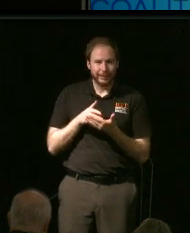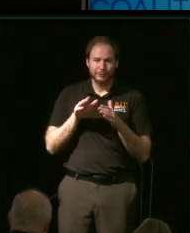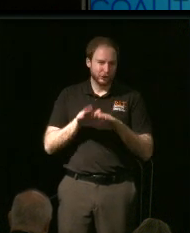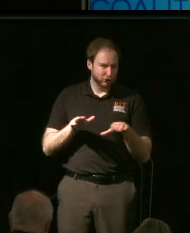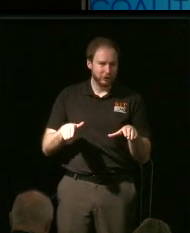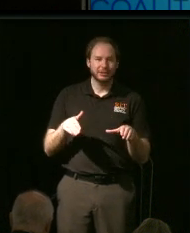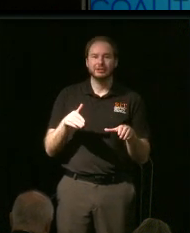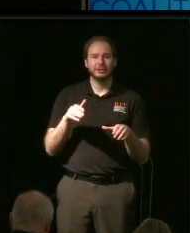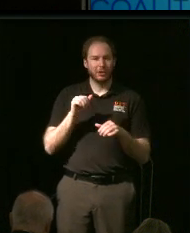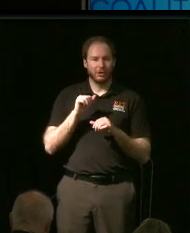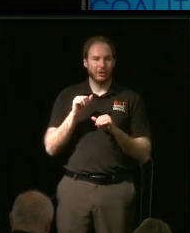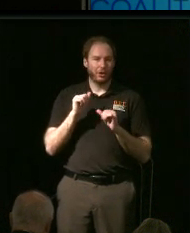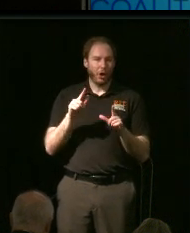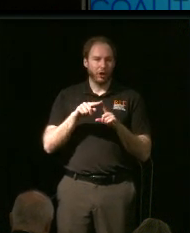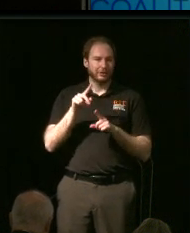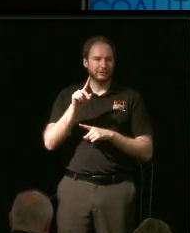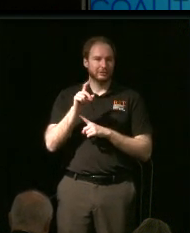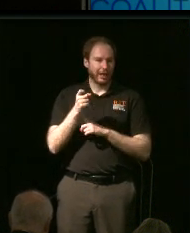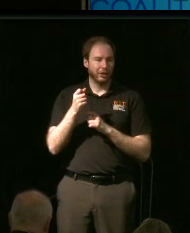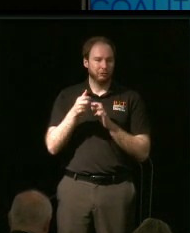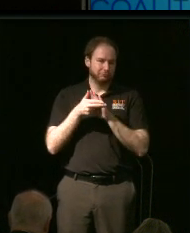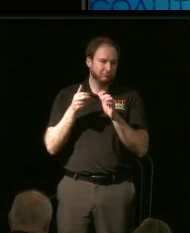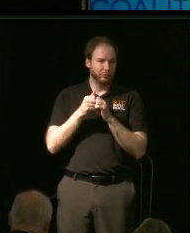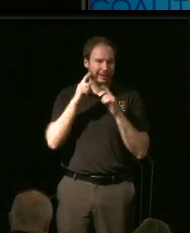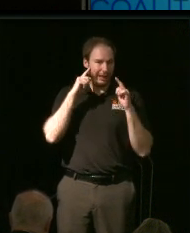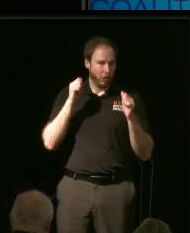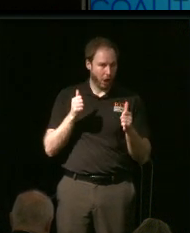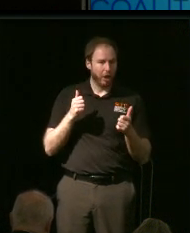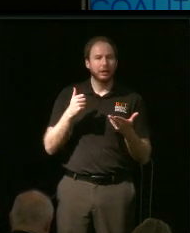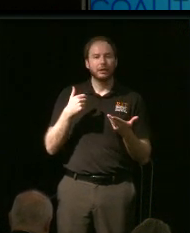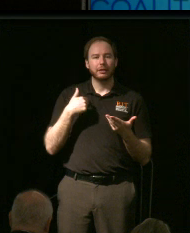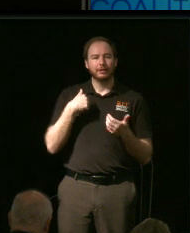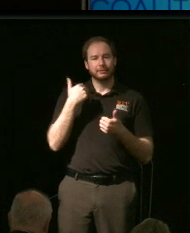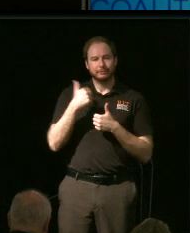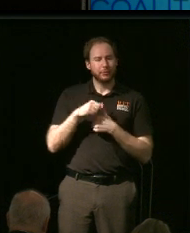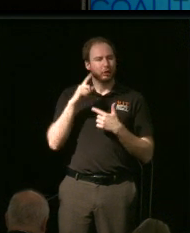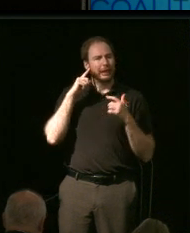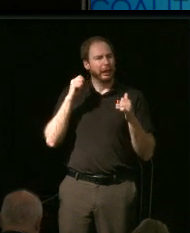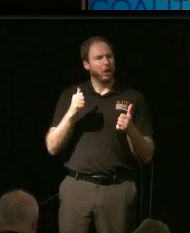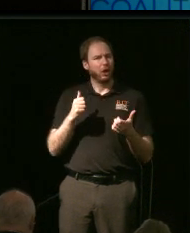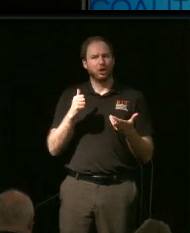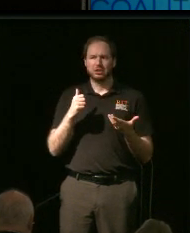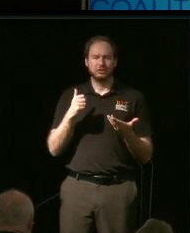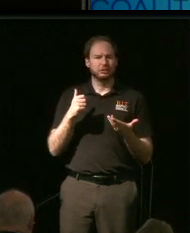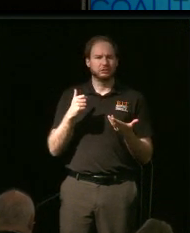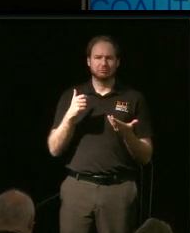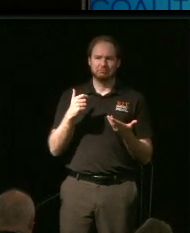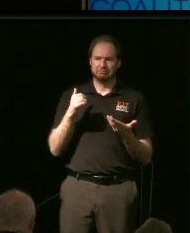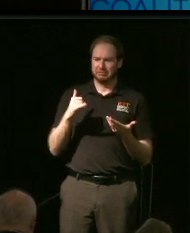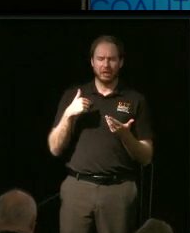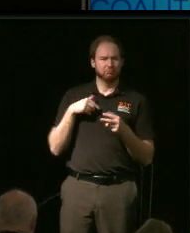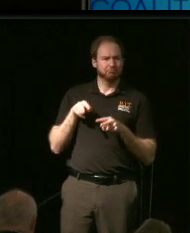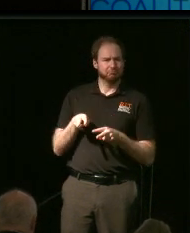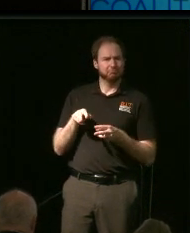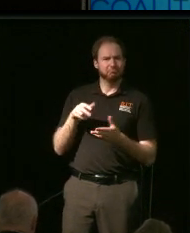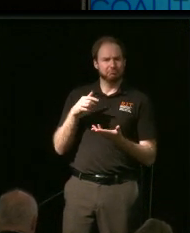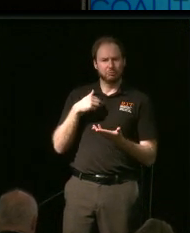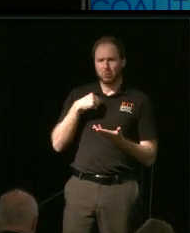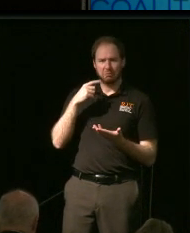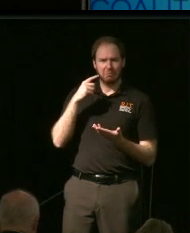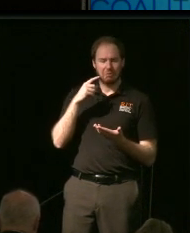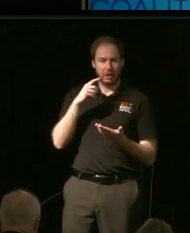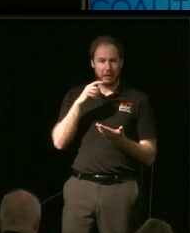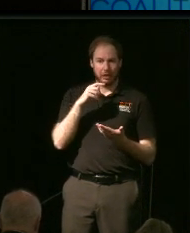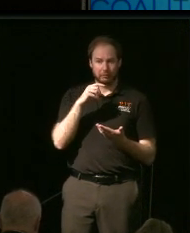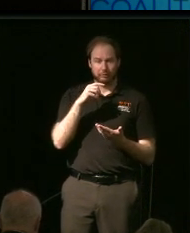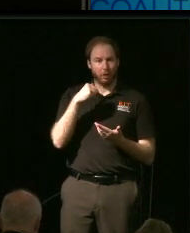children diagnosed with hearing loss. And when I was coming along, hearing loss was what we did. We thought Usher syndrome